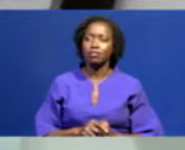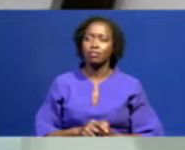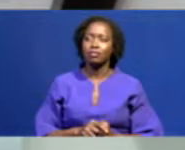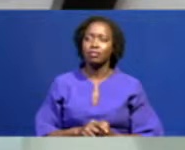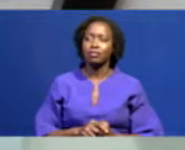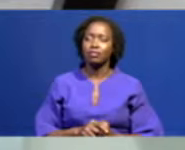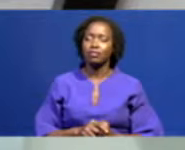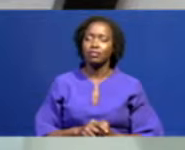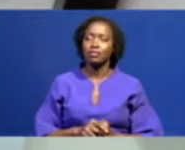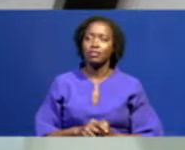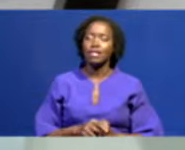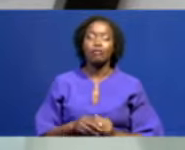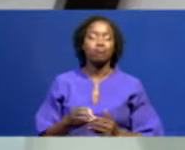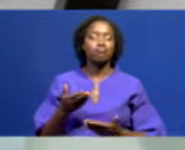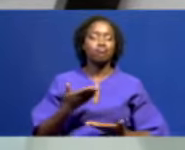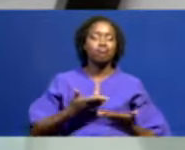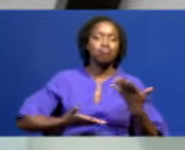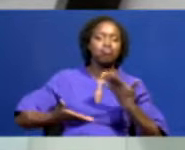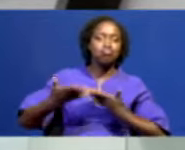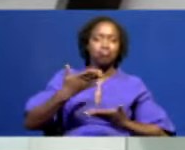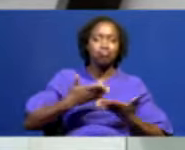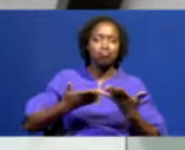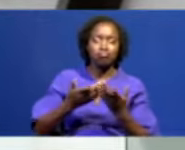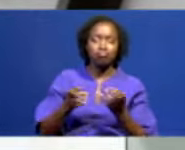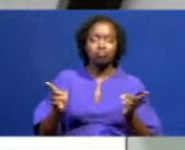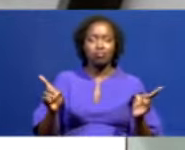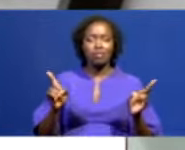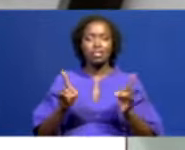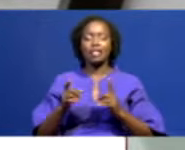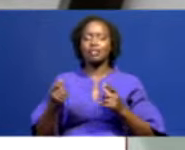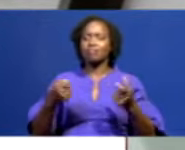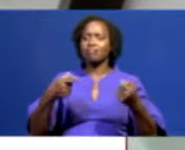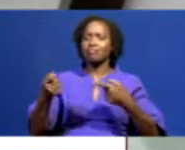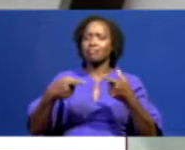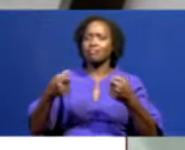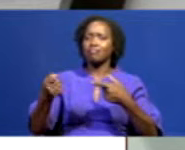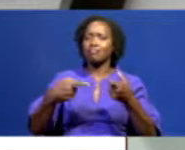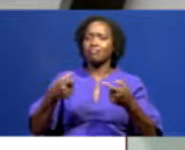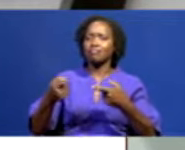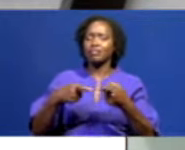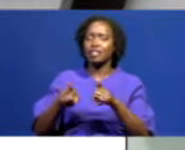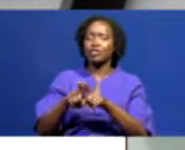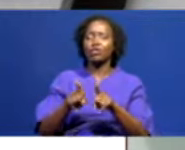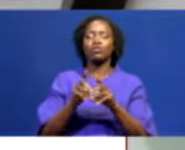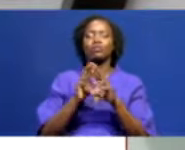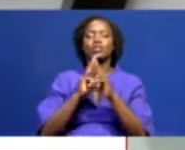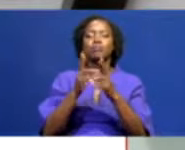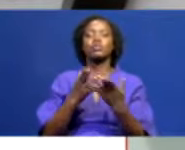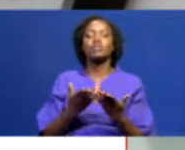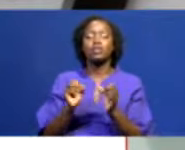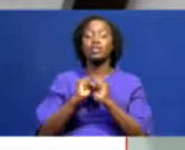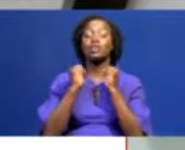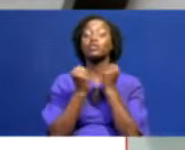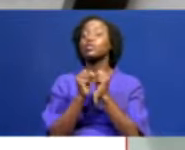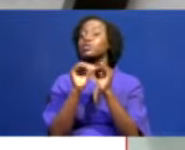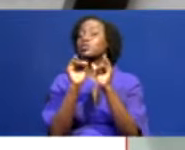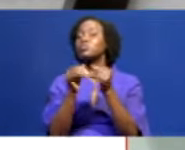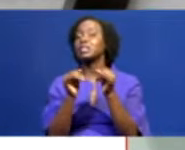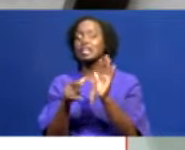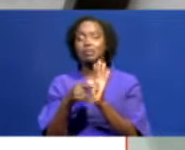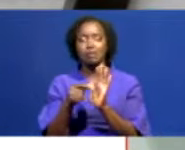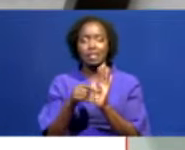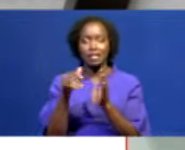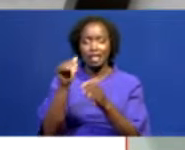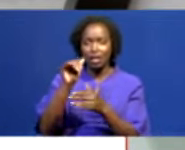Well, we would love to hear from you. You can send us your messages and also feedback on our social media pages.